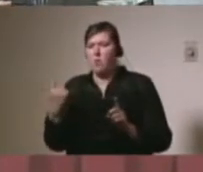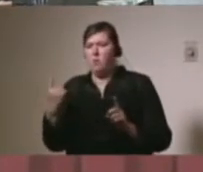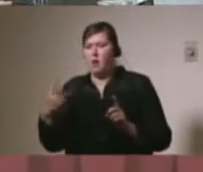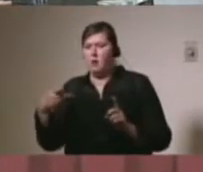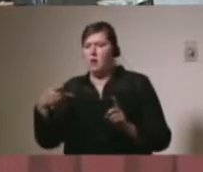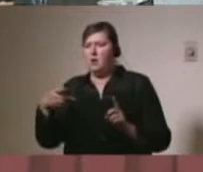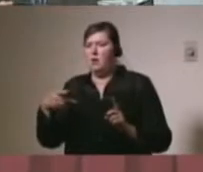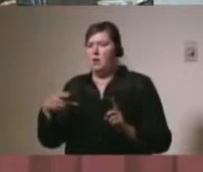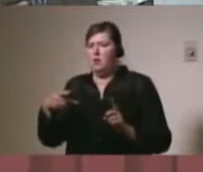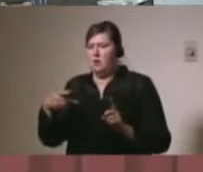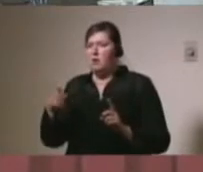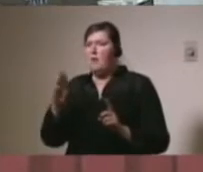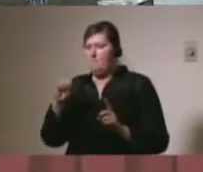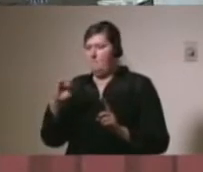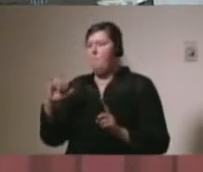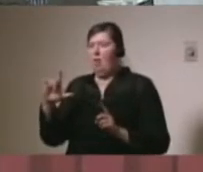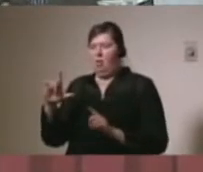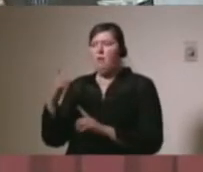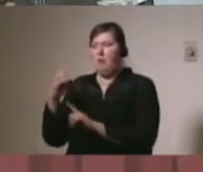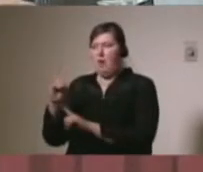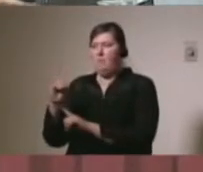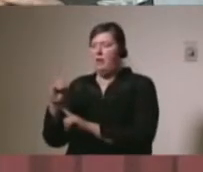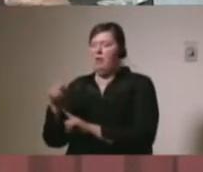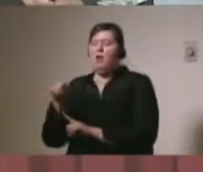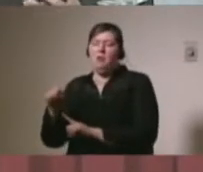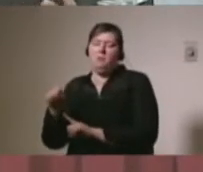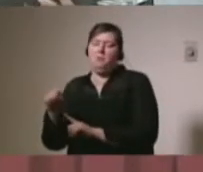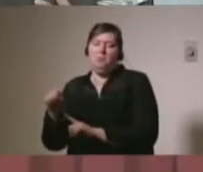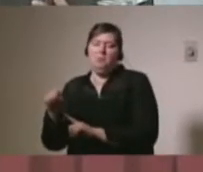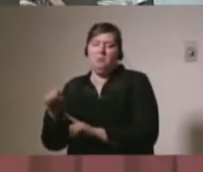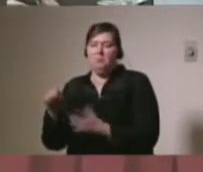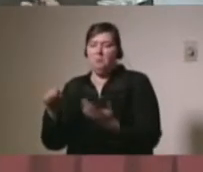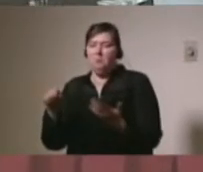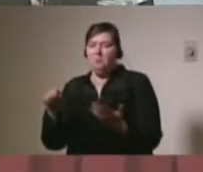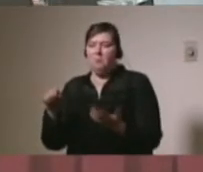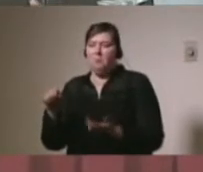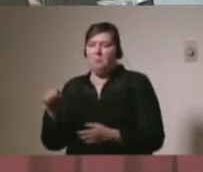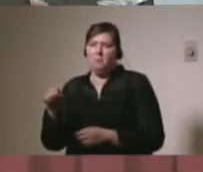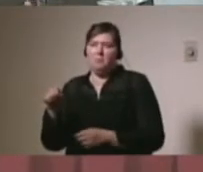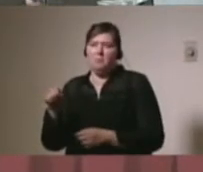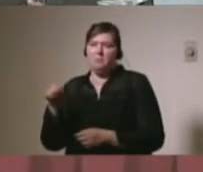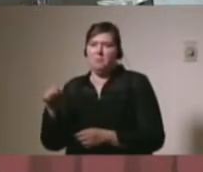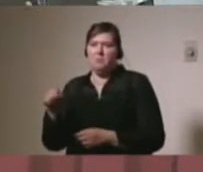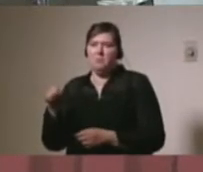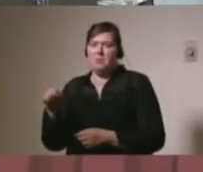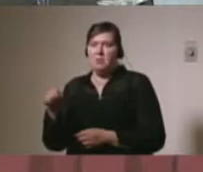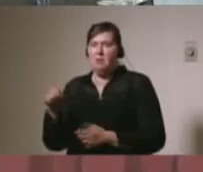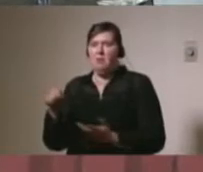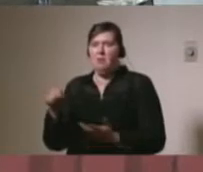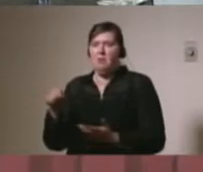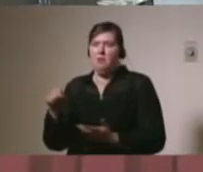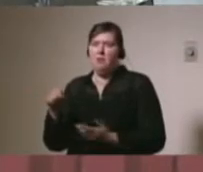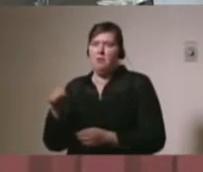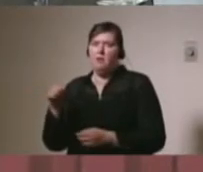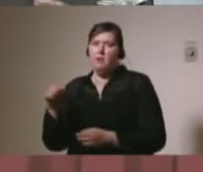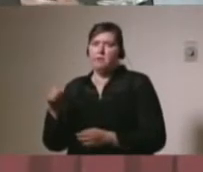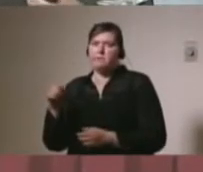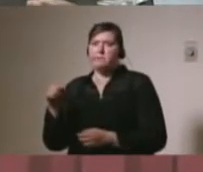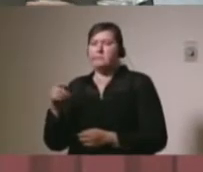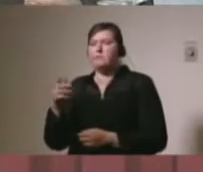Freightways. And they appear, on the face of it, to be sort of